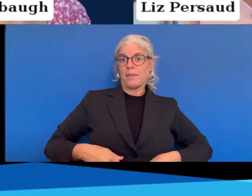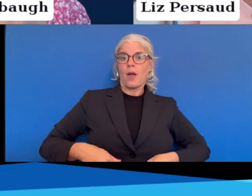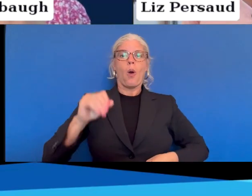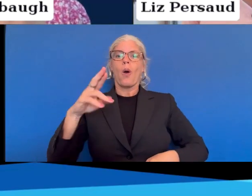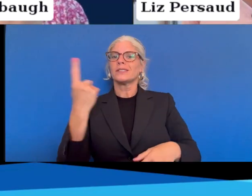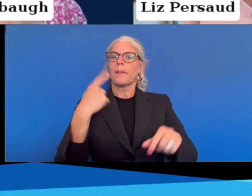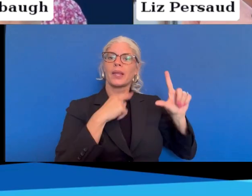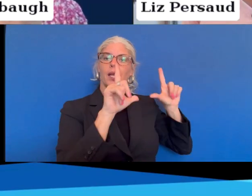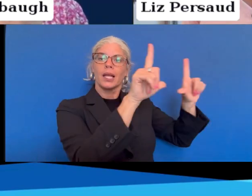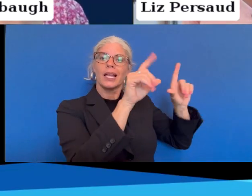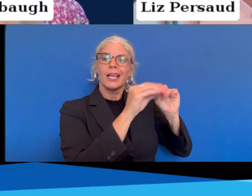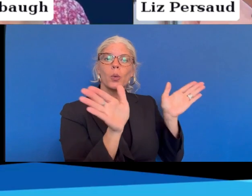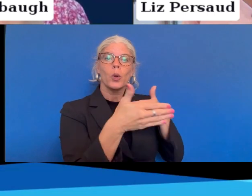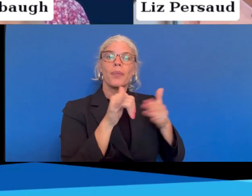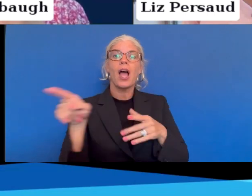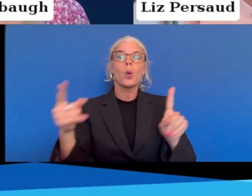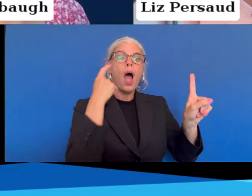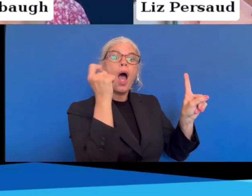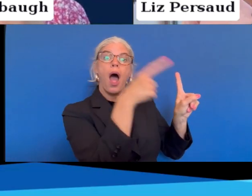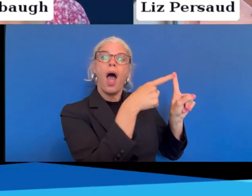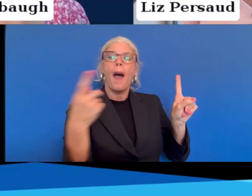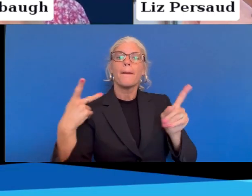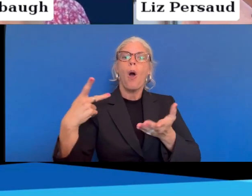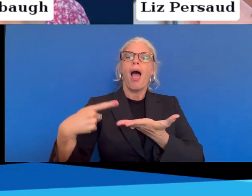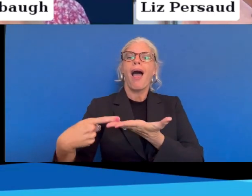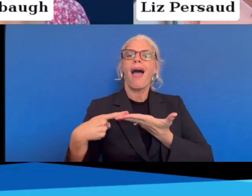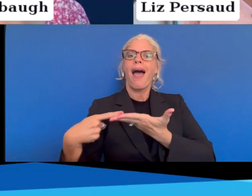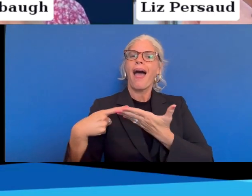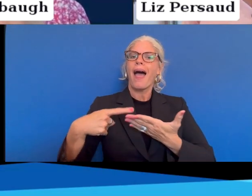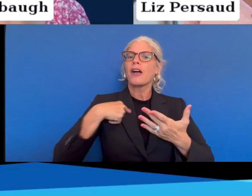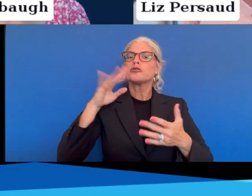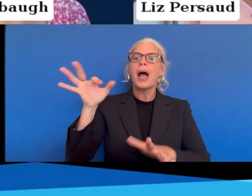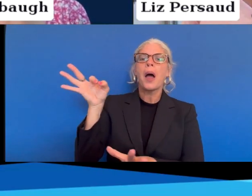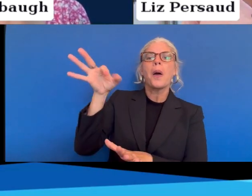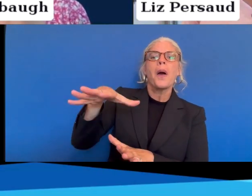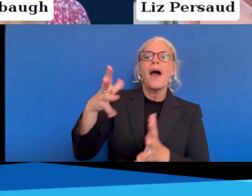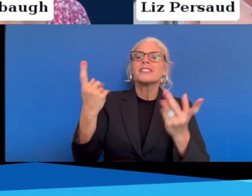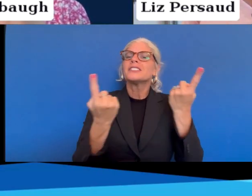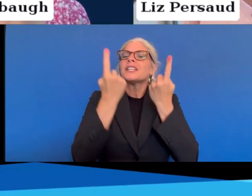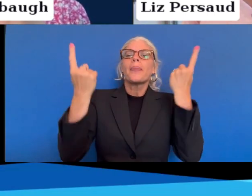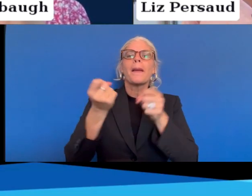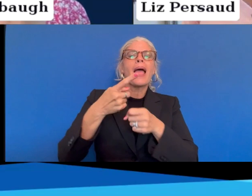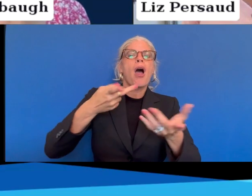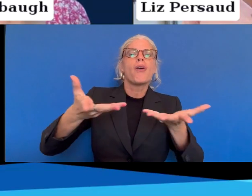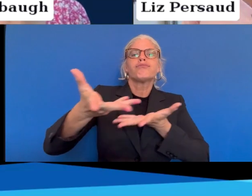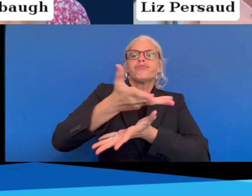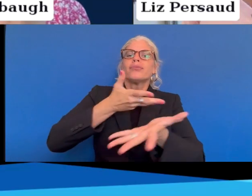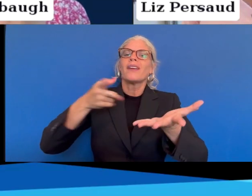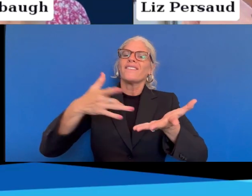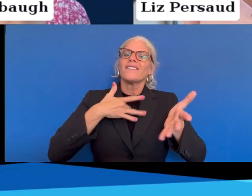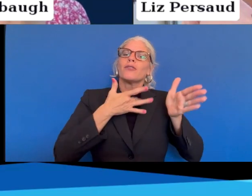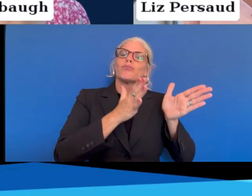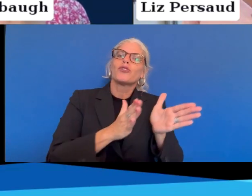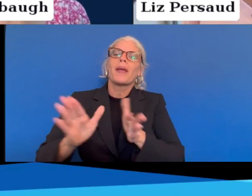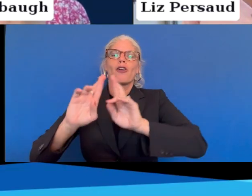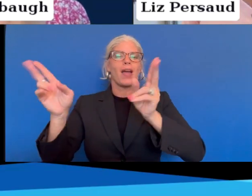comes to preparing for the visit, I also want to introduce the concept of help us connect the dots or fill in the gaps.